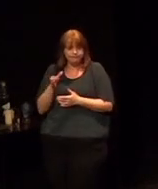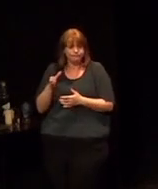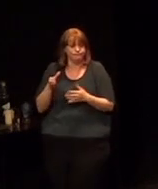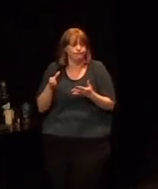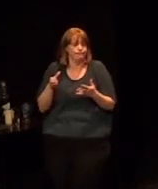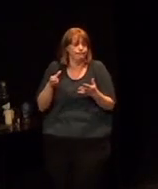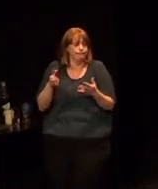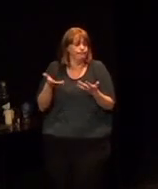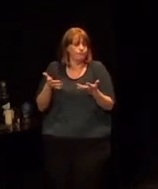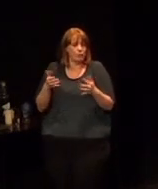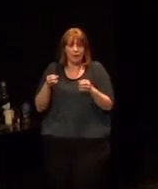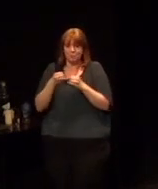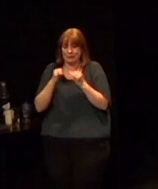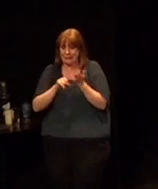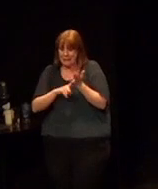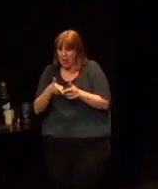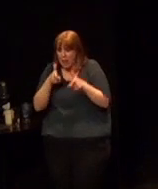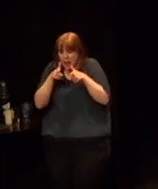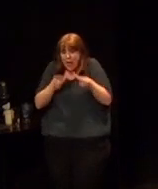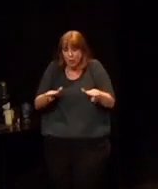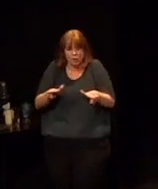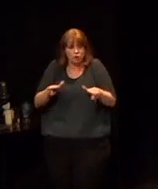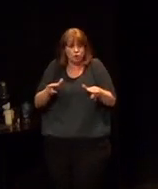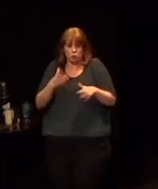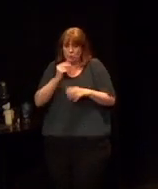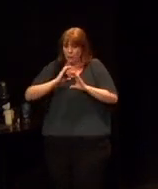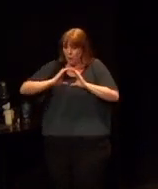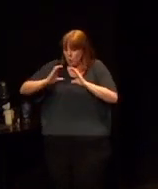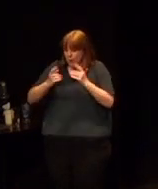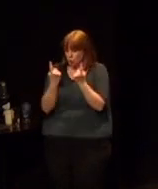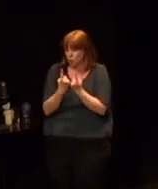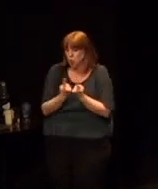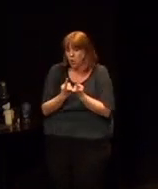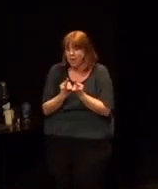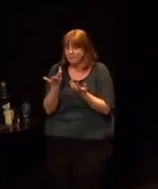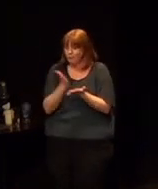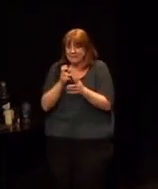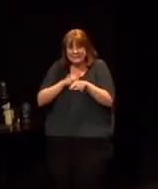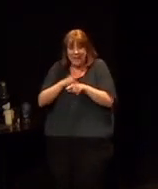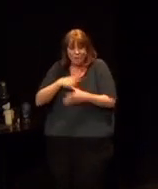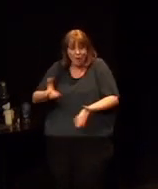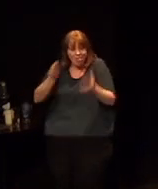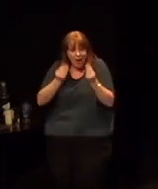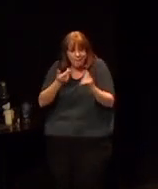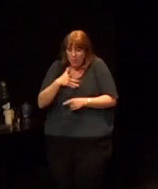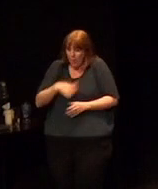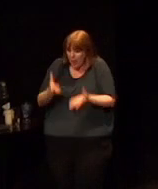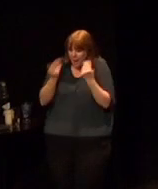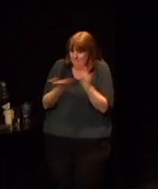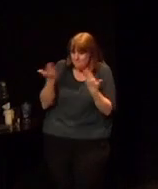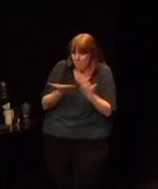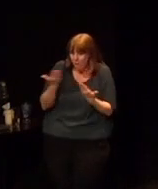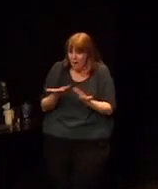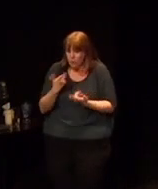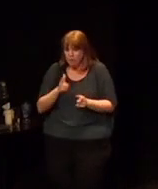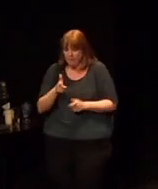BSL as a language, as a sort of communication tool is the staff want to learn. People want to know more. There's